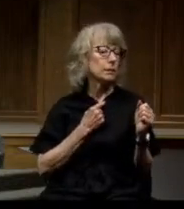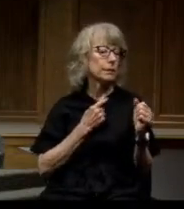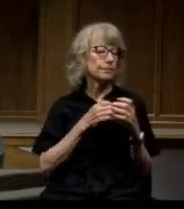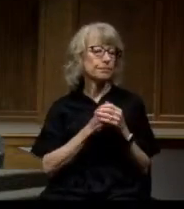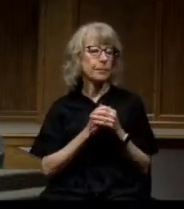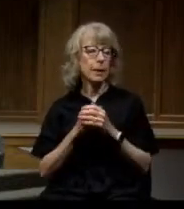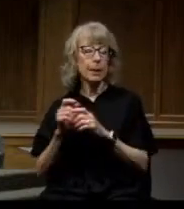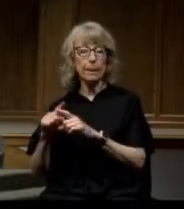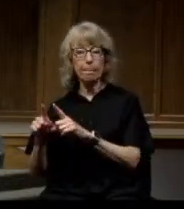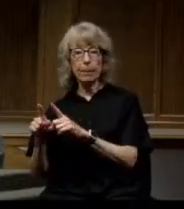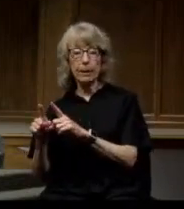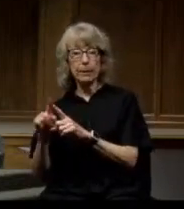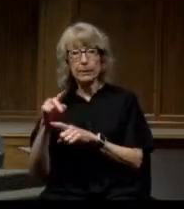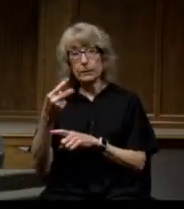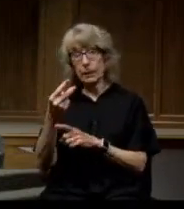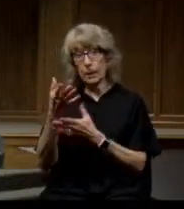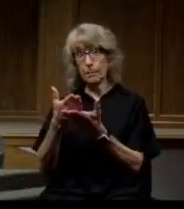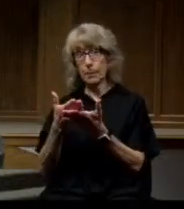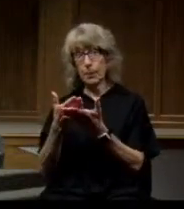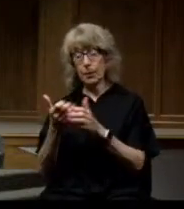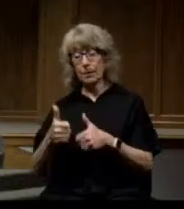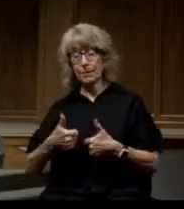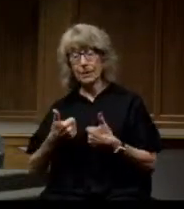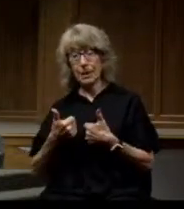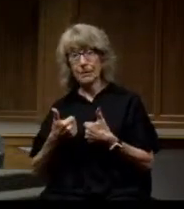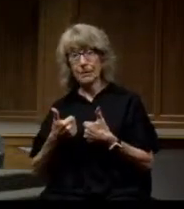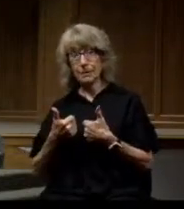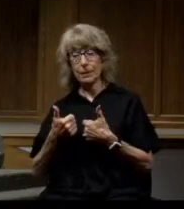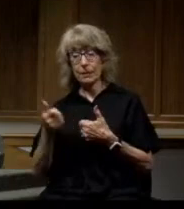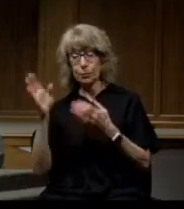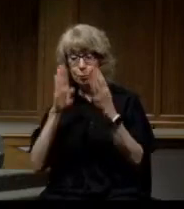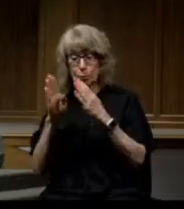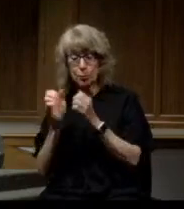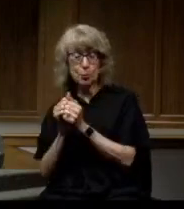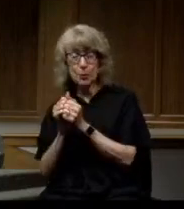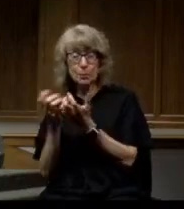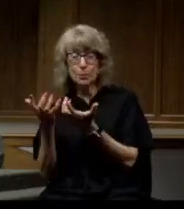the second half of life, our struggle is with anger.